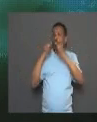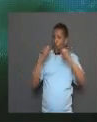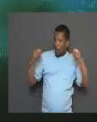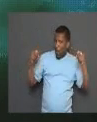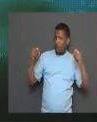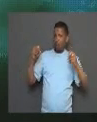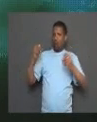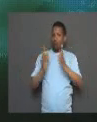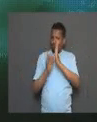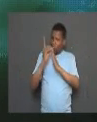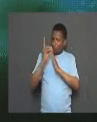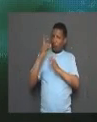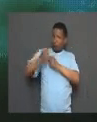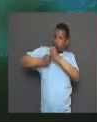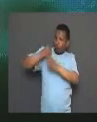the ages.